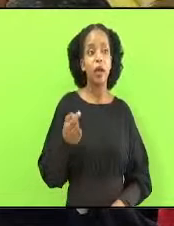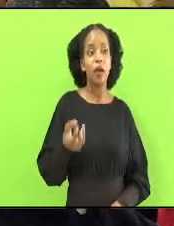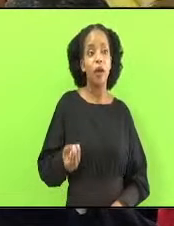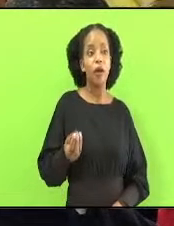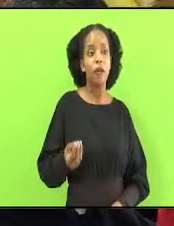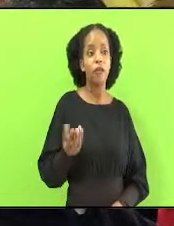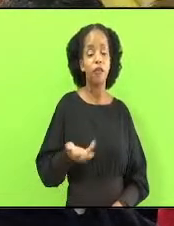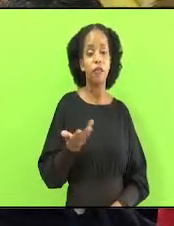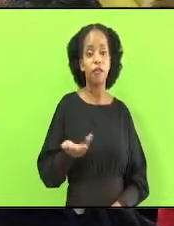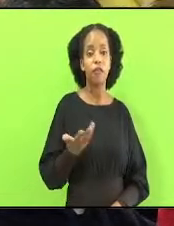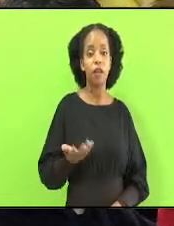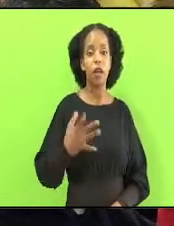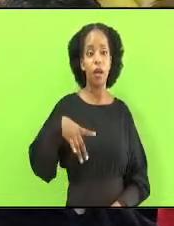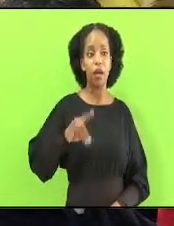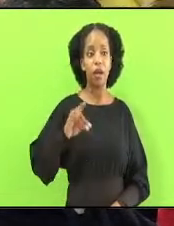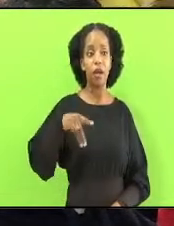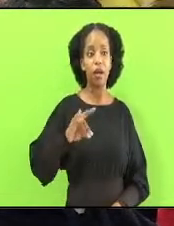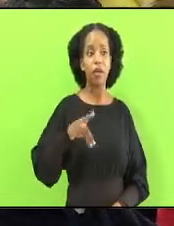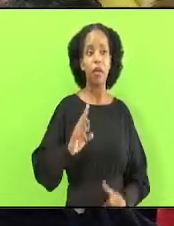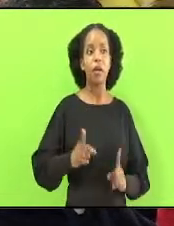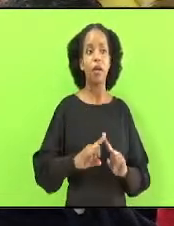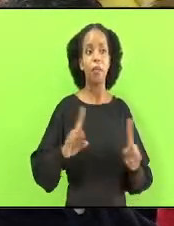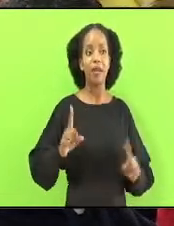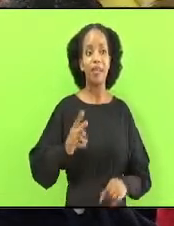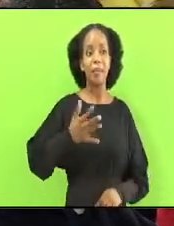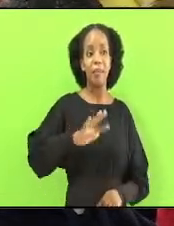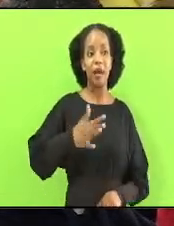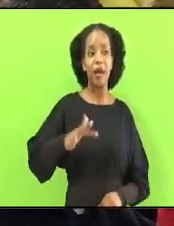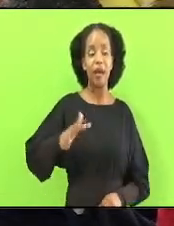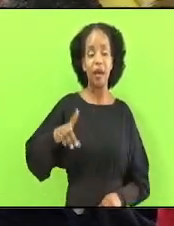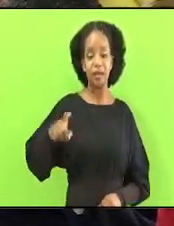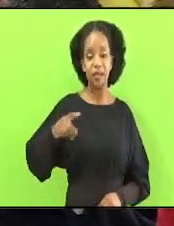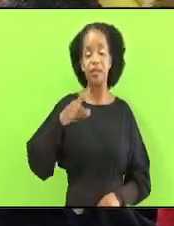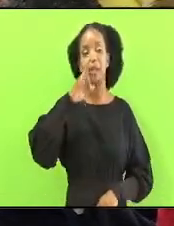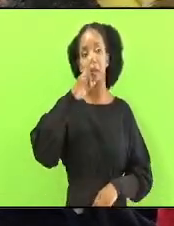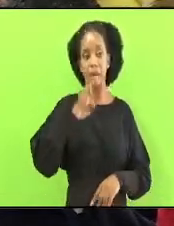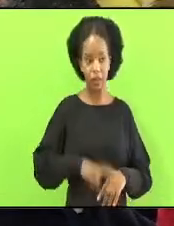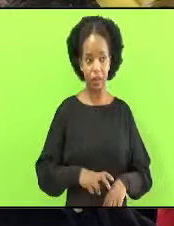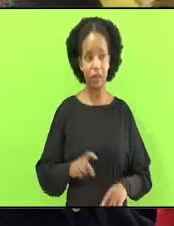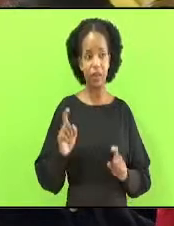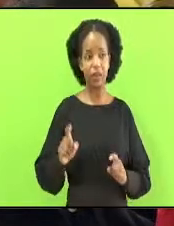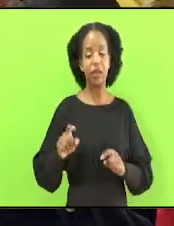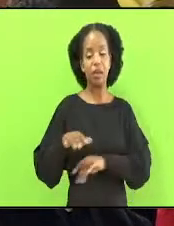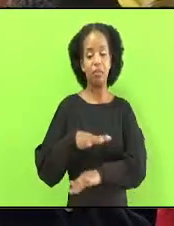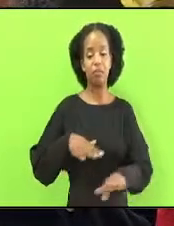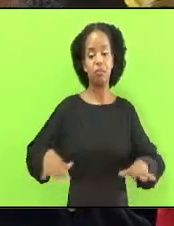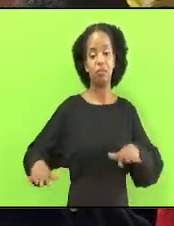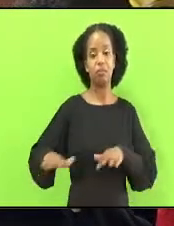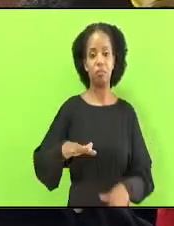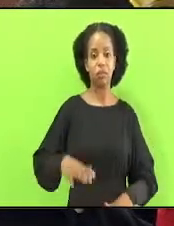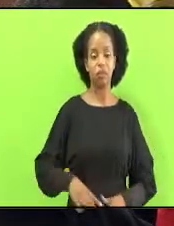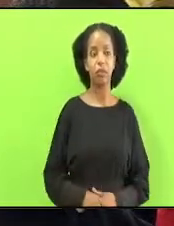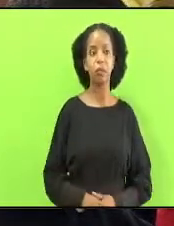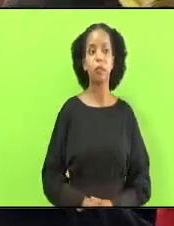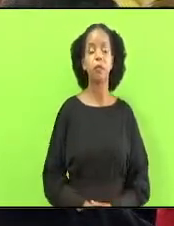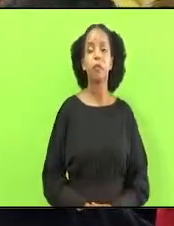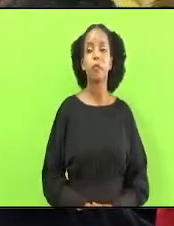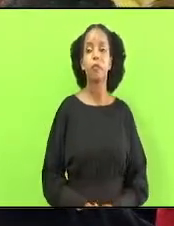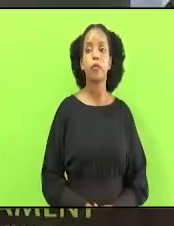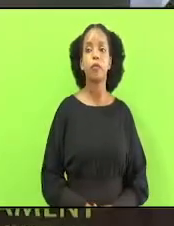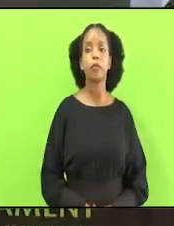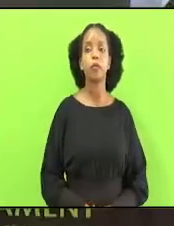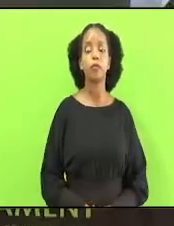di phologolo mare metsi mo teng ke a tlhokega ka bontsi. And the village that I went in, Ganyesa, is very,